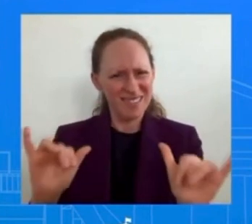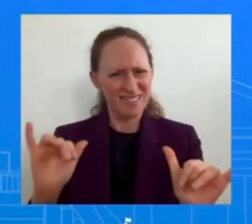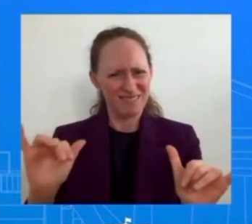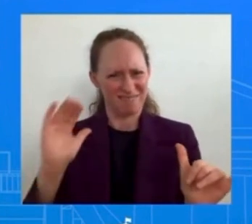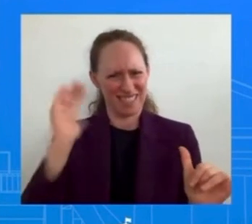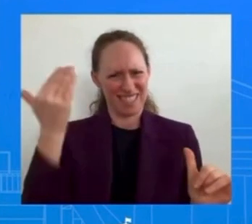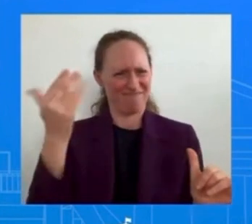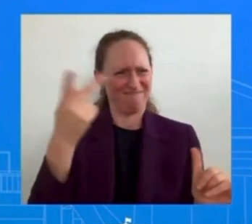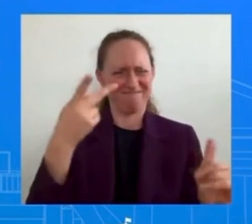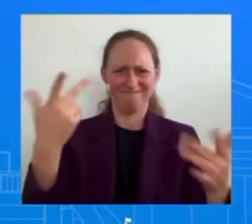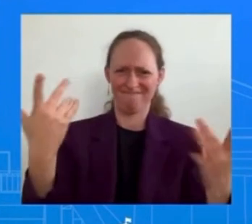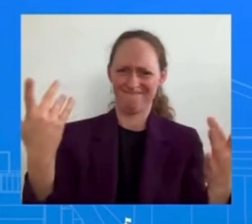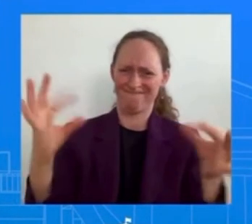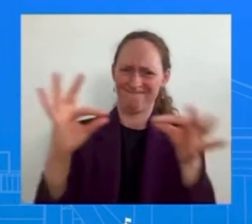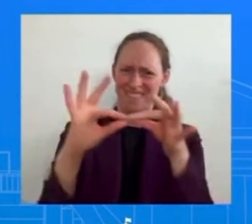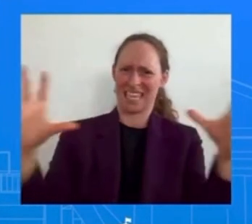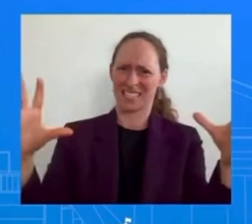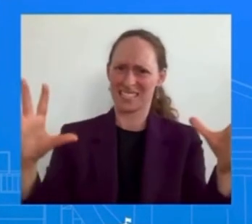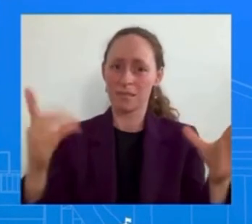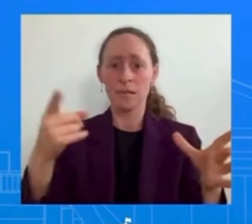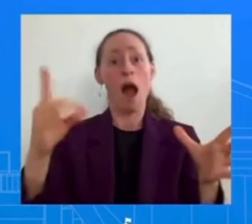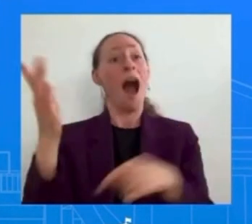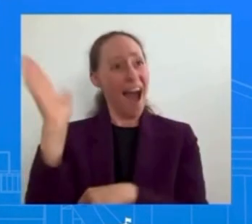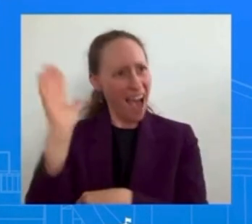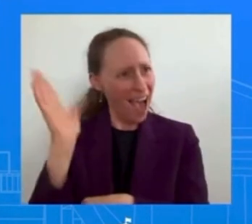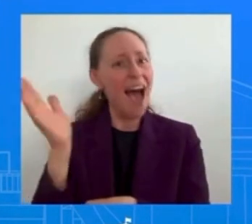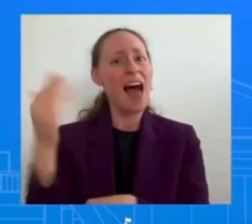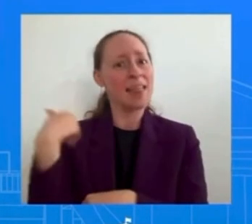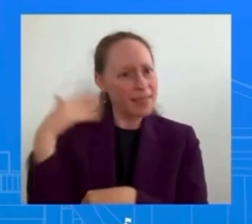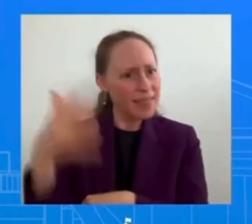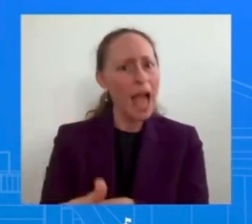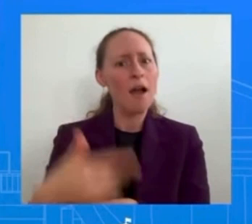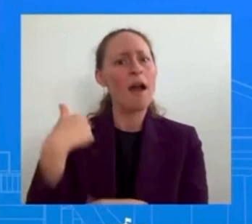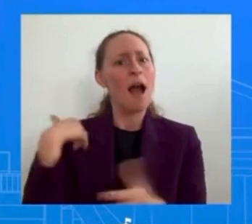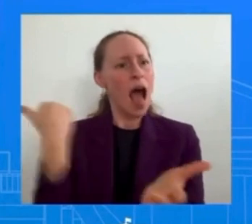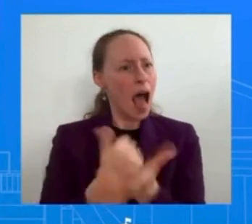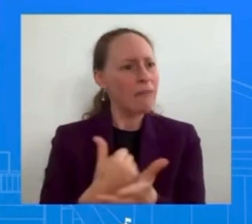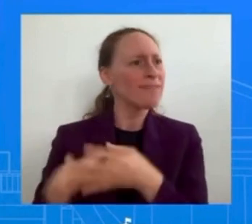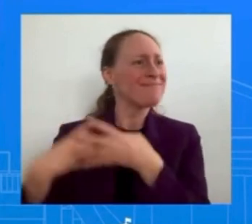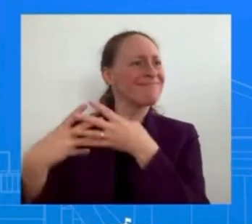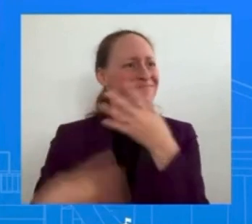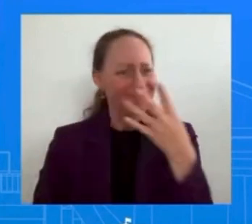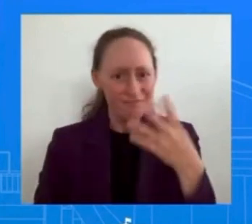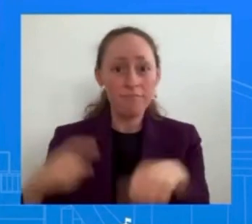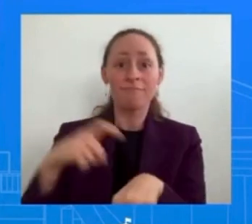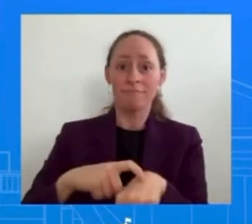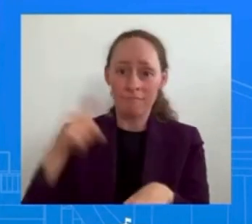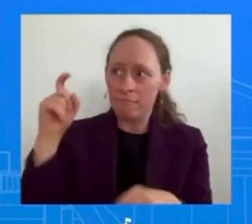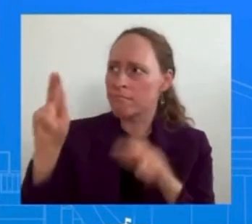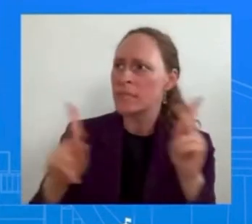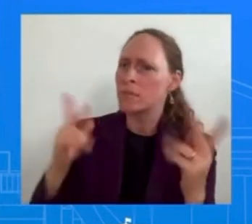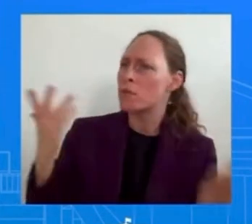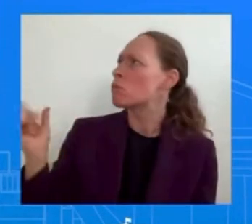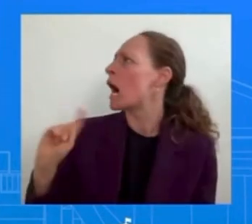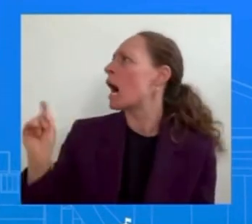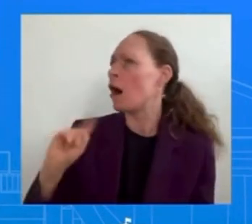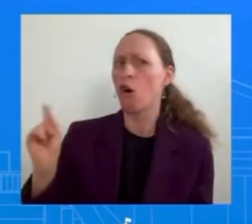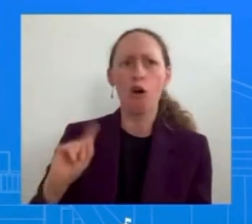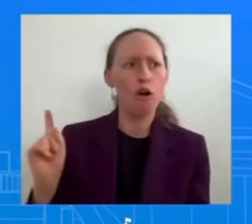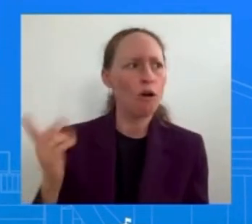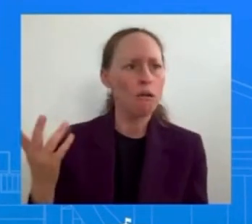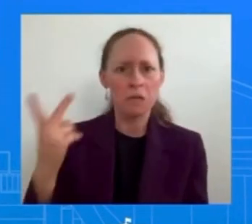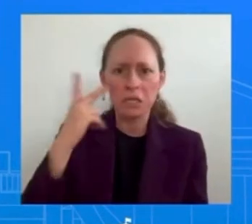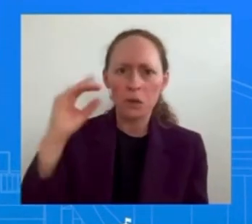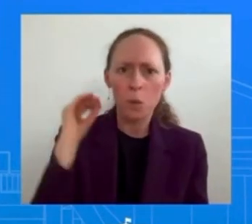saying about all the resources that are there in Maui? I think you need to understand that this community is going through an